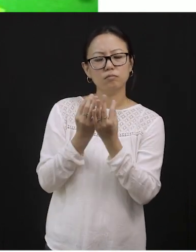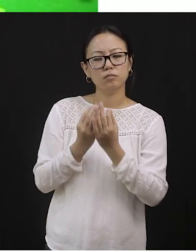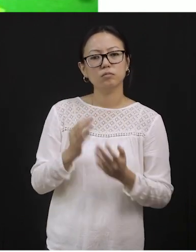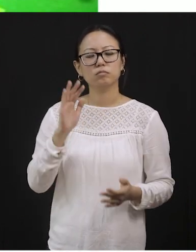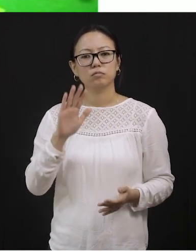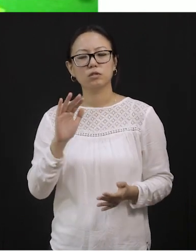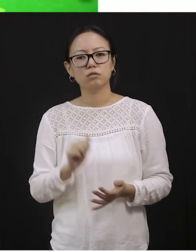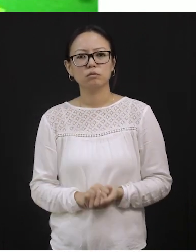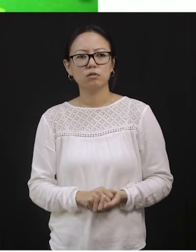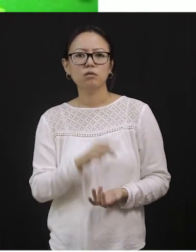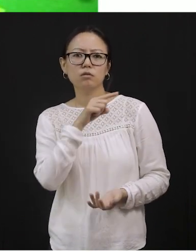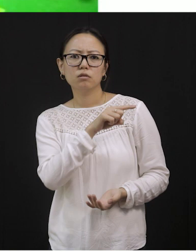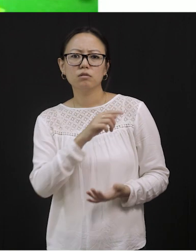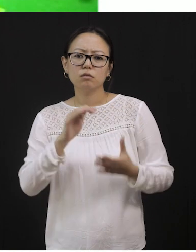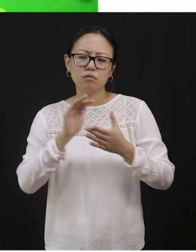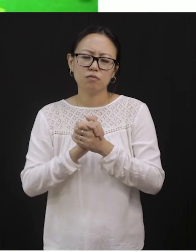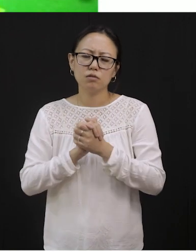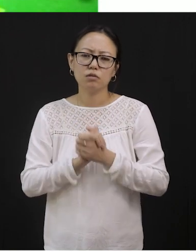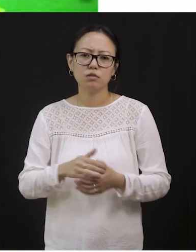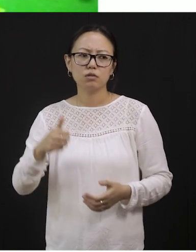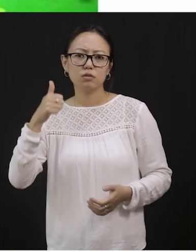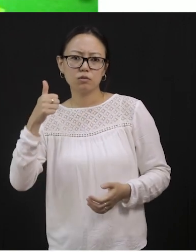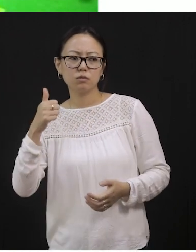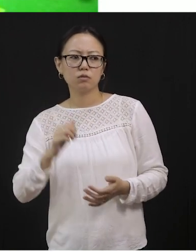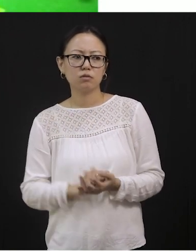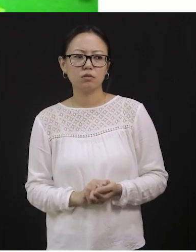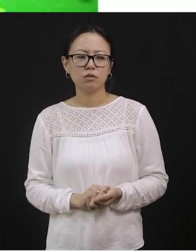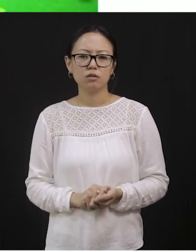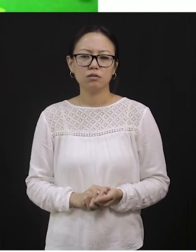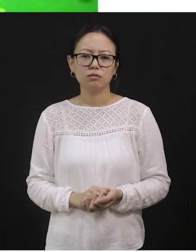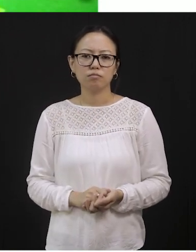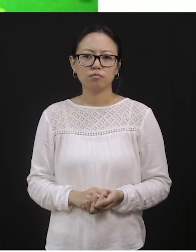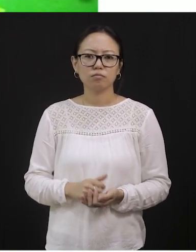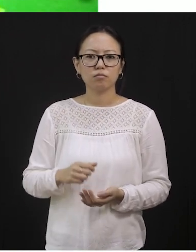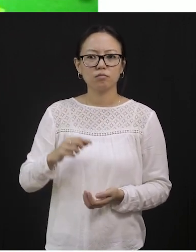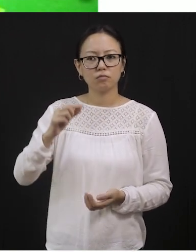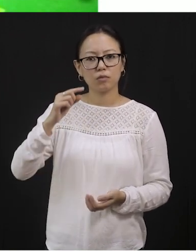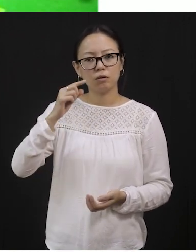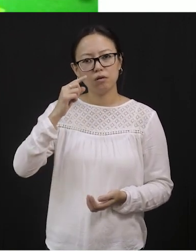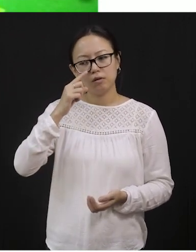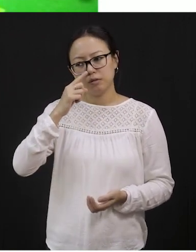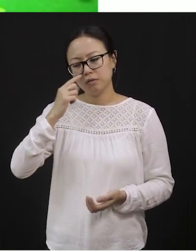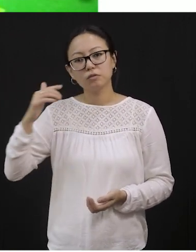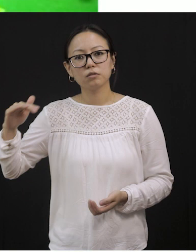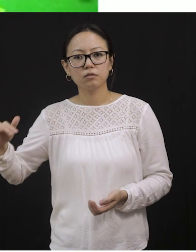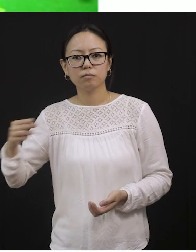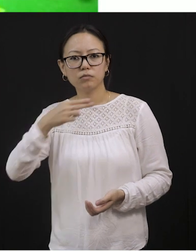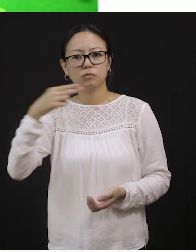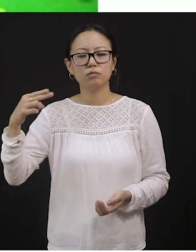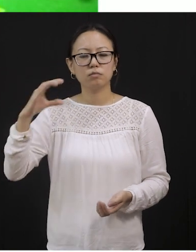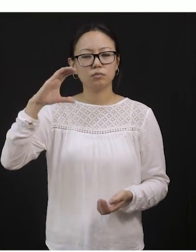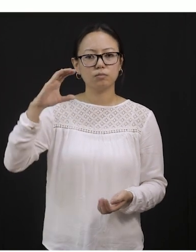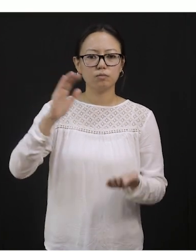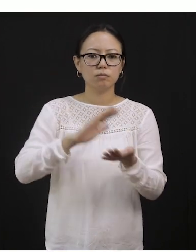friends. His friends. We can see Jutki. Okay, we can here and the rest of his friends.